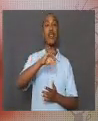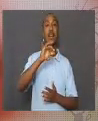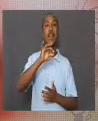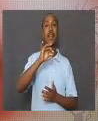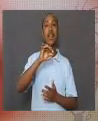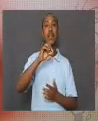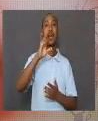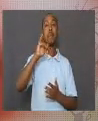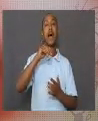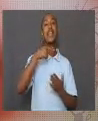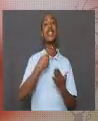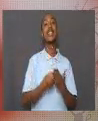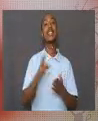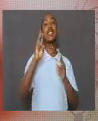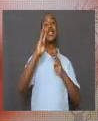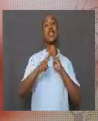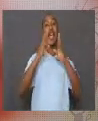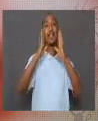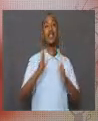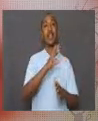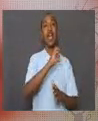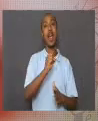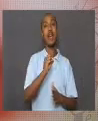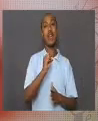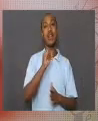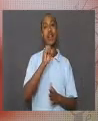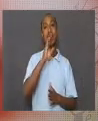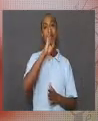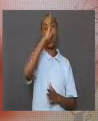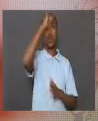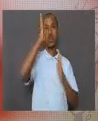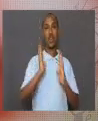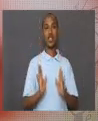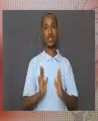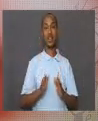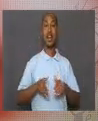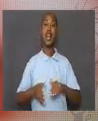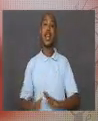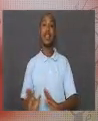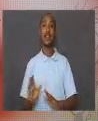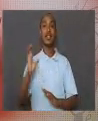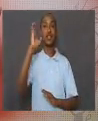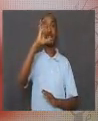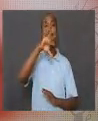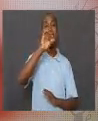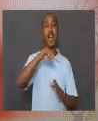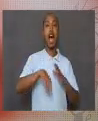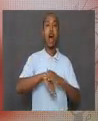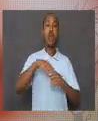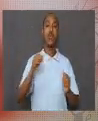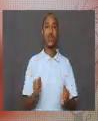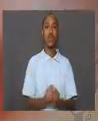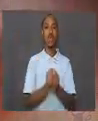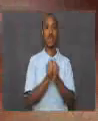by these scientists and philosophers? Let us find out